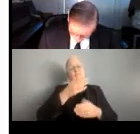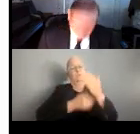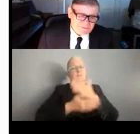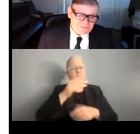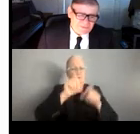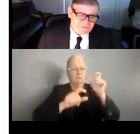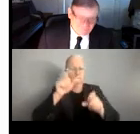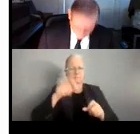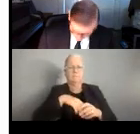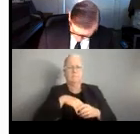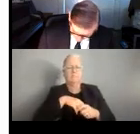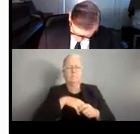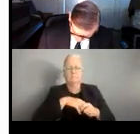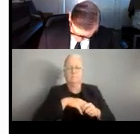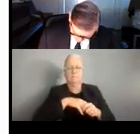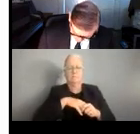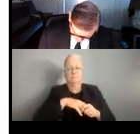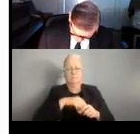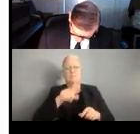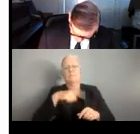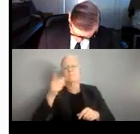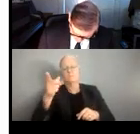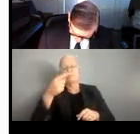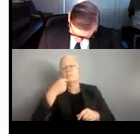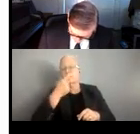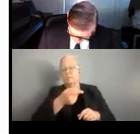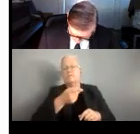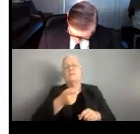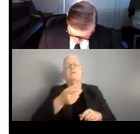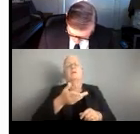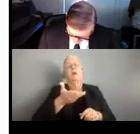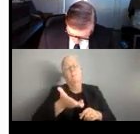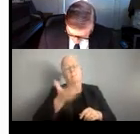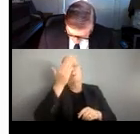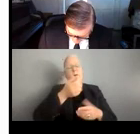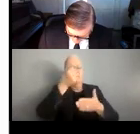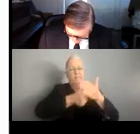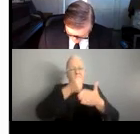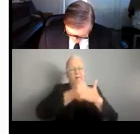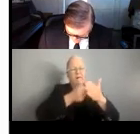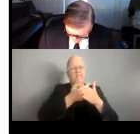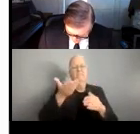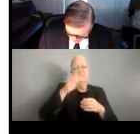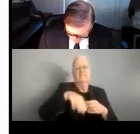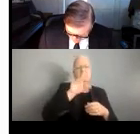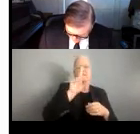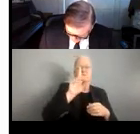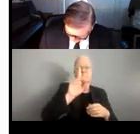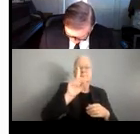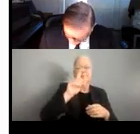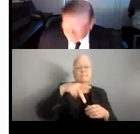Amy said greater advocacies by DPOs, changing language in legislation. Where's Amy